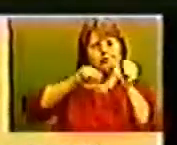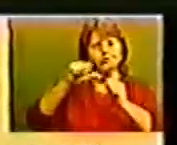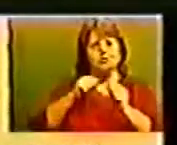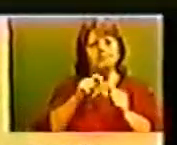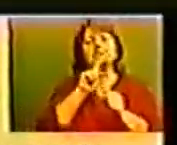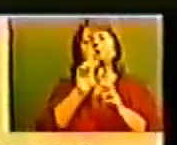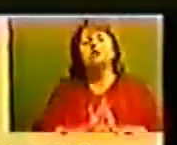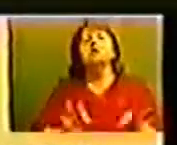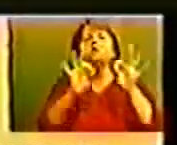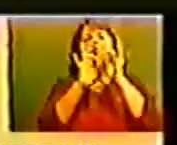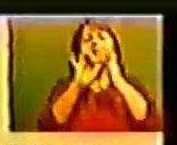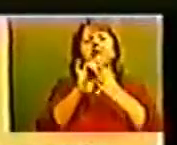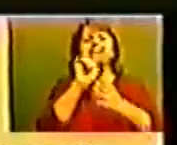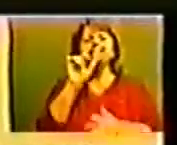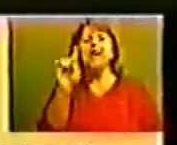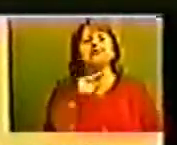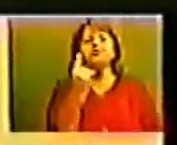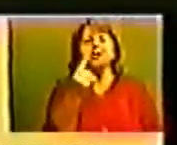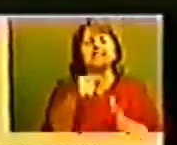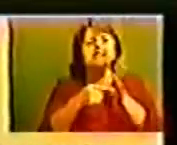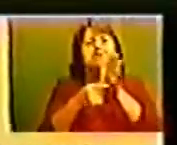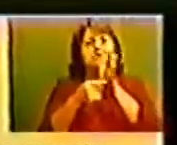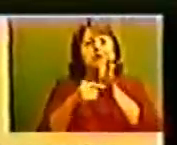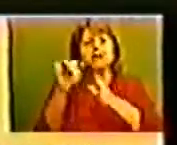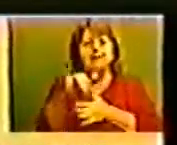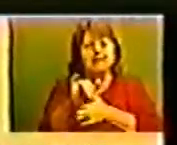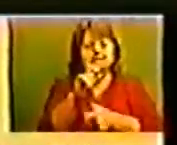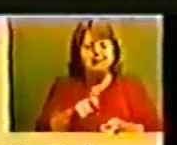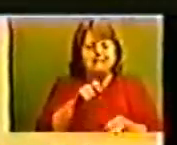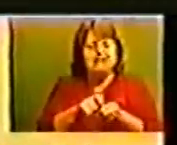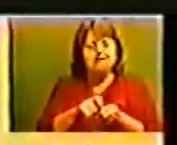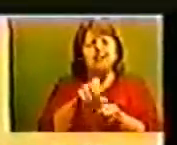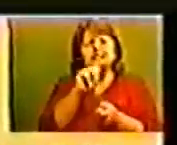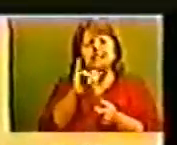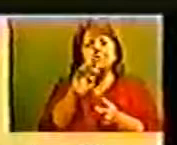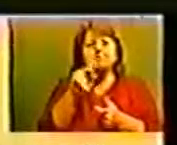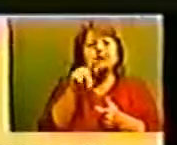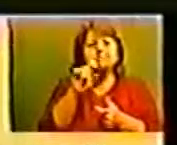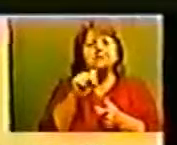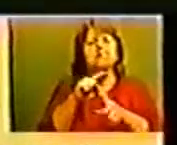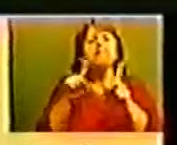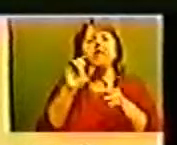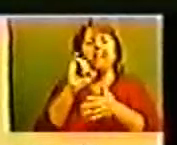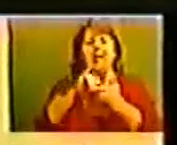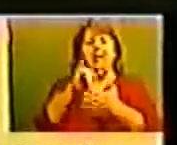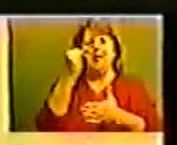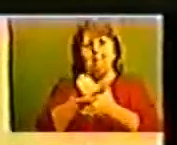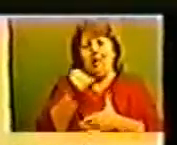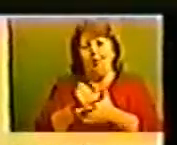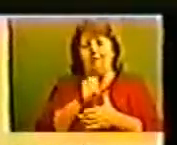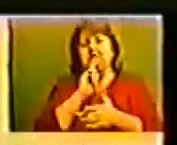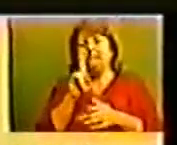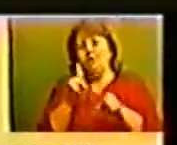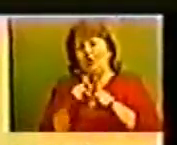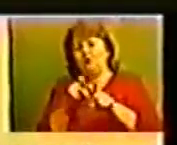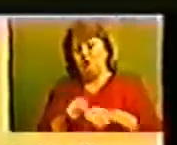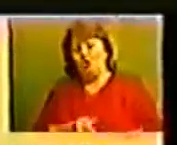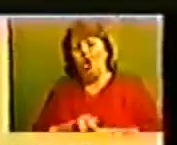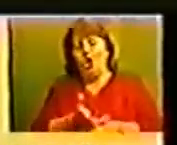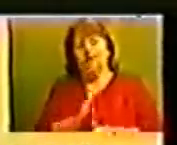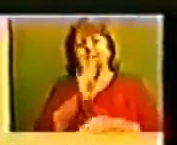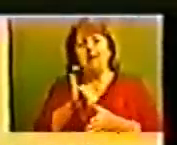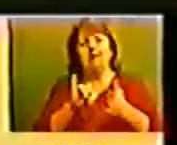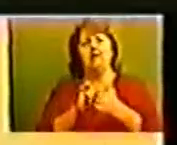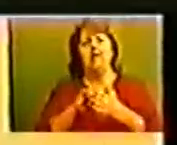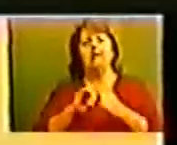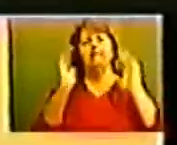to keep in mind that it's not just demonstrating these particular symptoms, but the impairment caused by these symptoms.